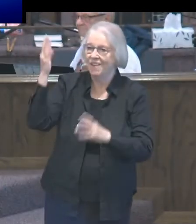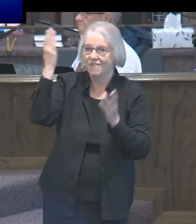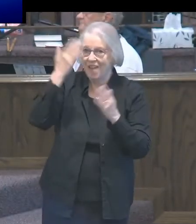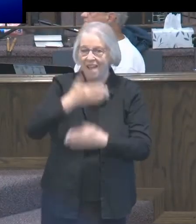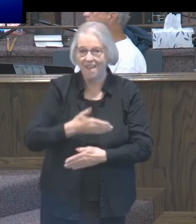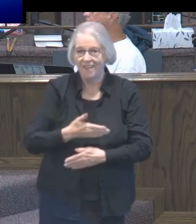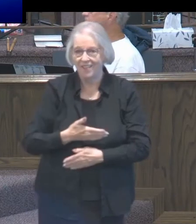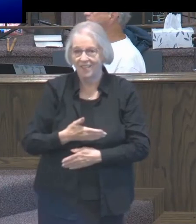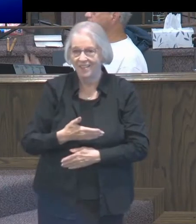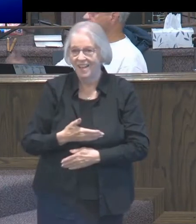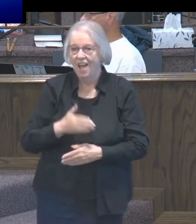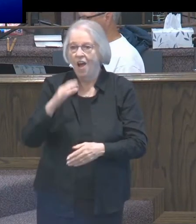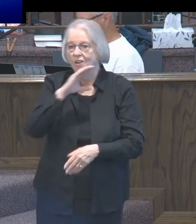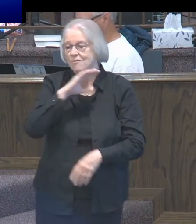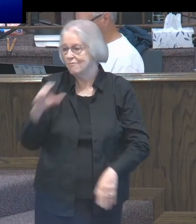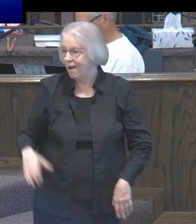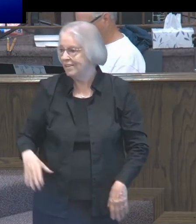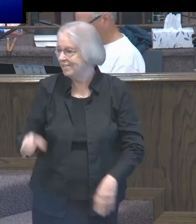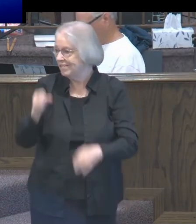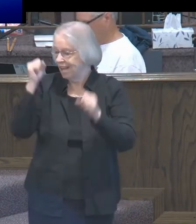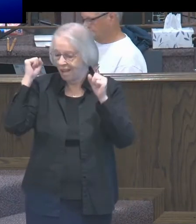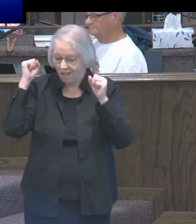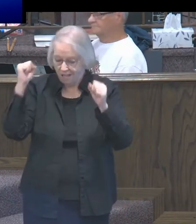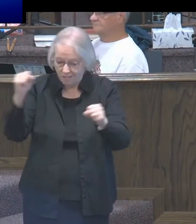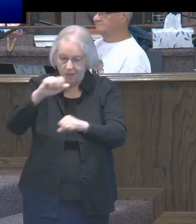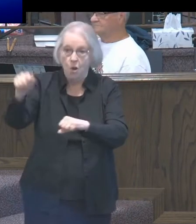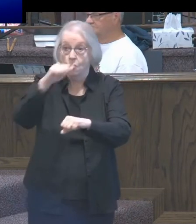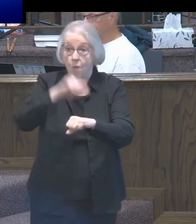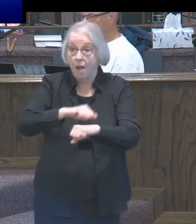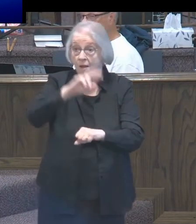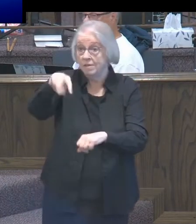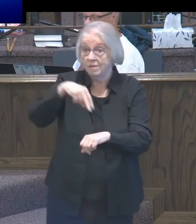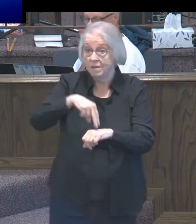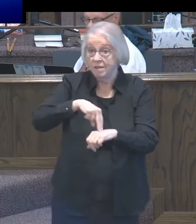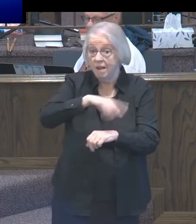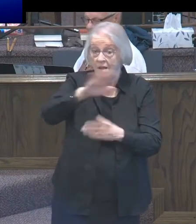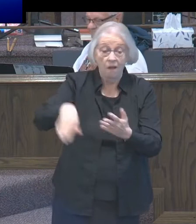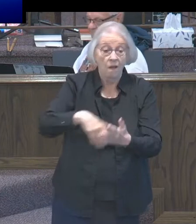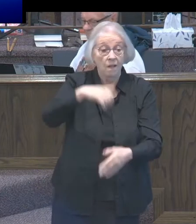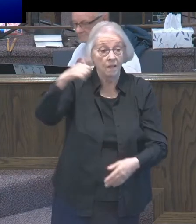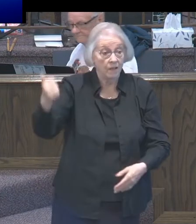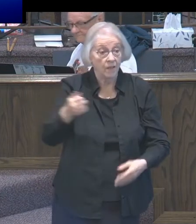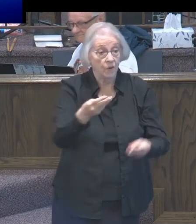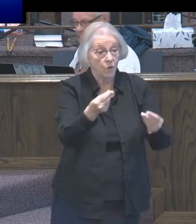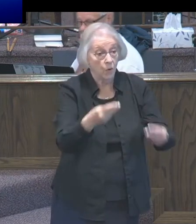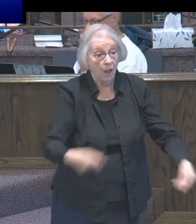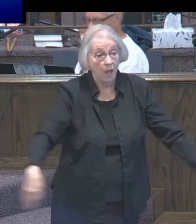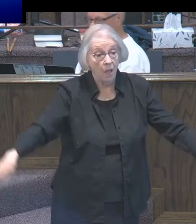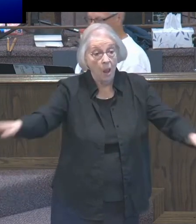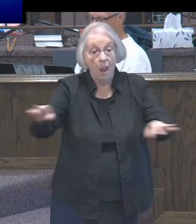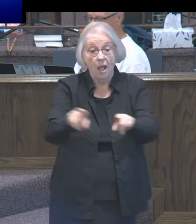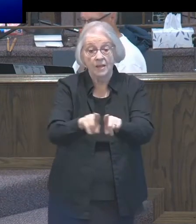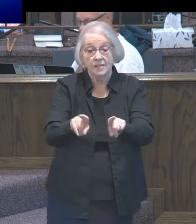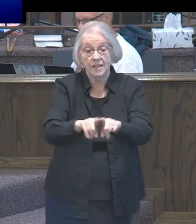the veil. On Christ the solid rock I stand, all other